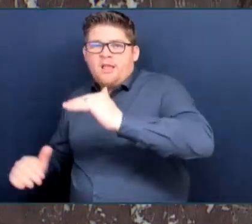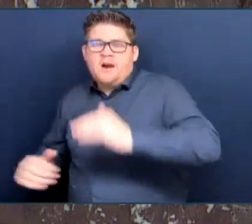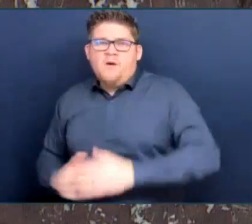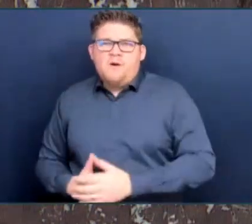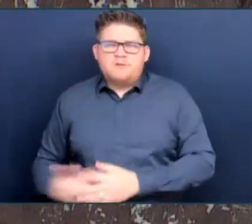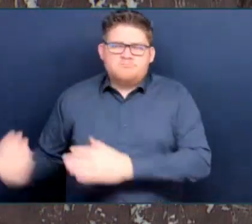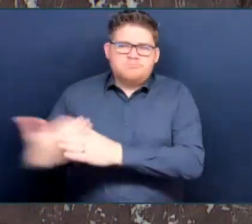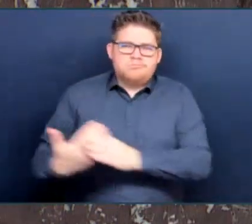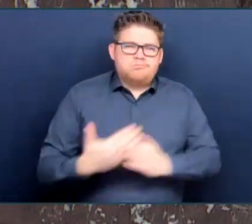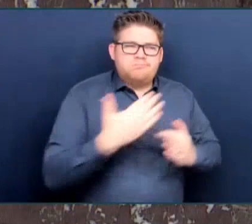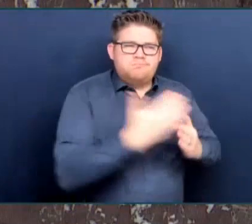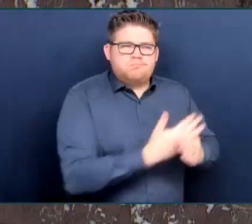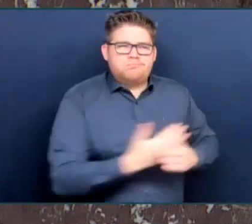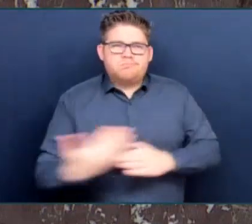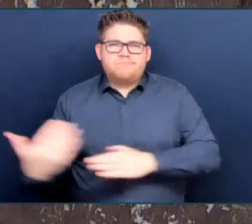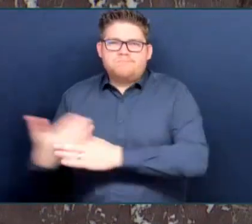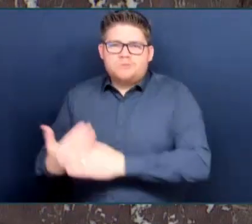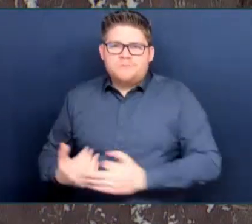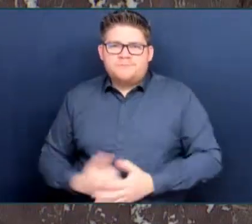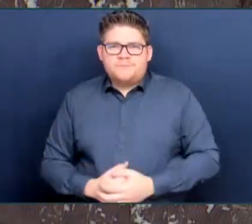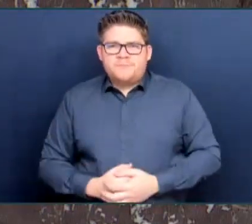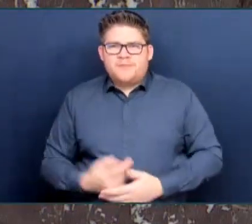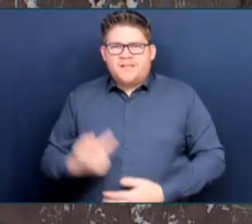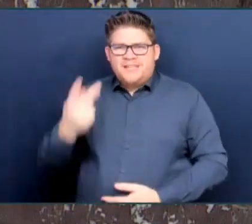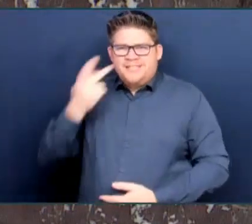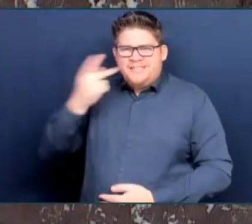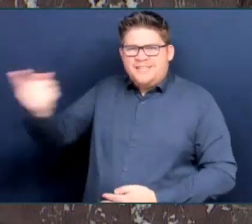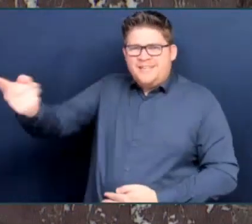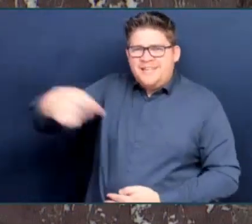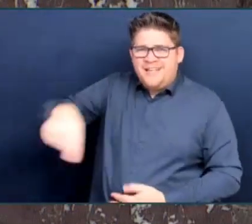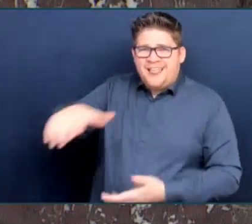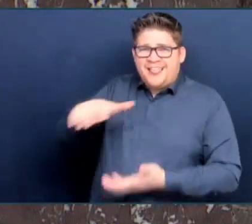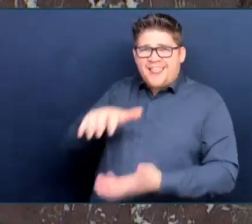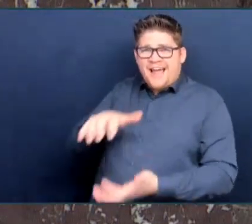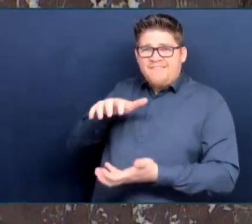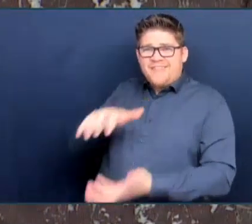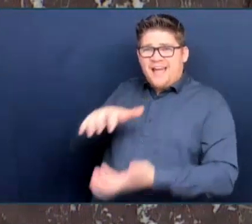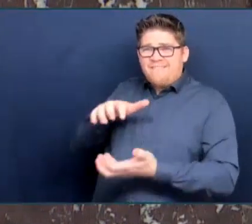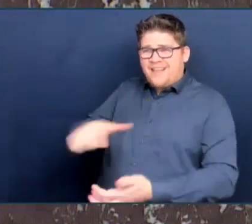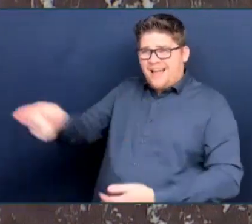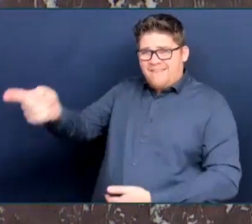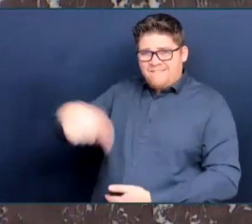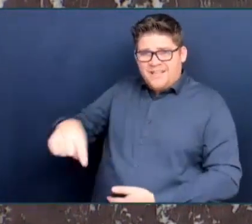side, Mr. Speaker. Minister Rankin, goodness.